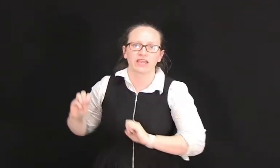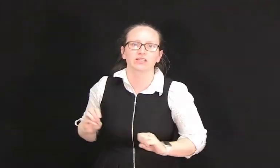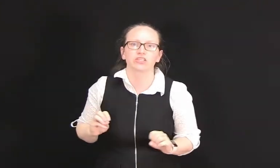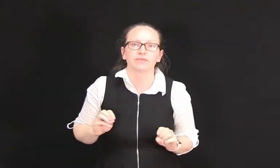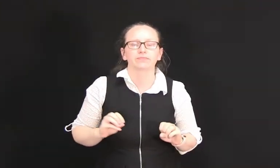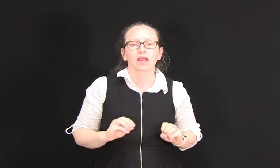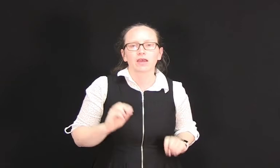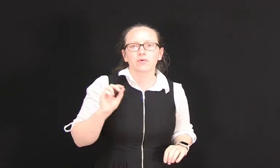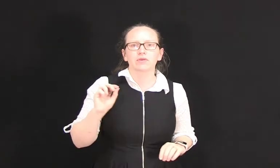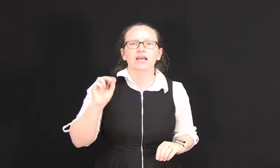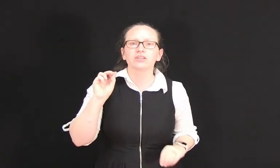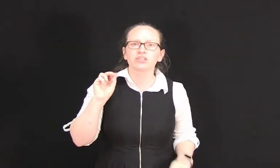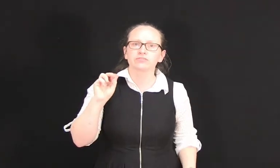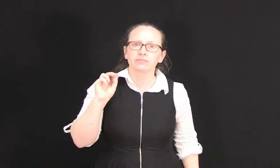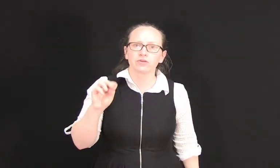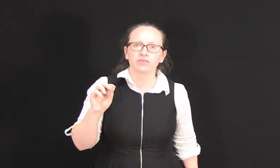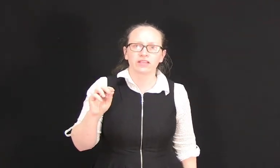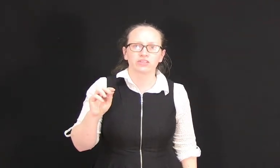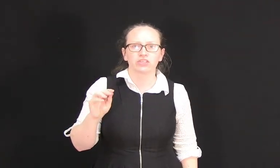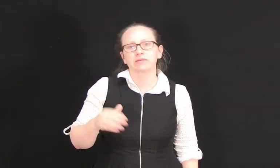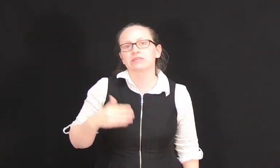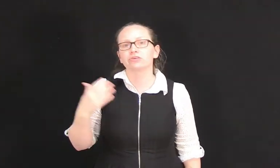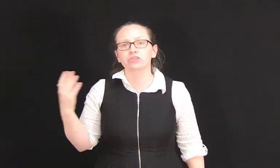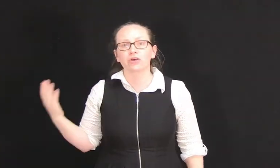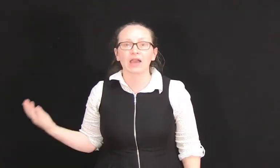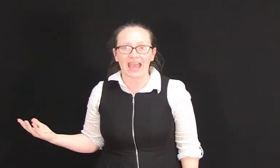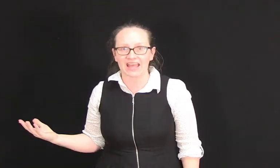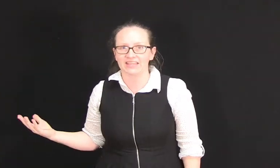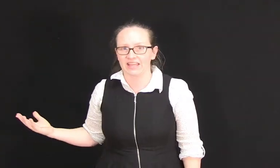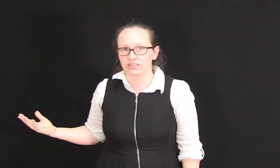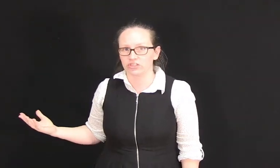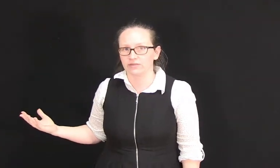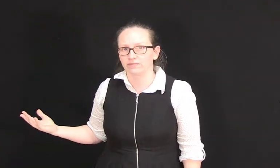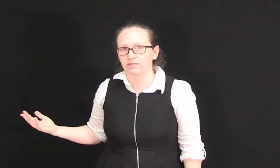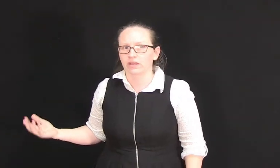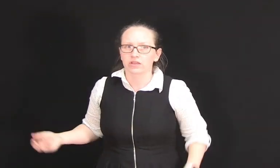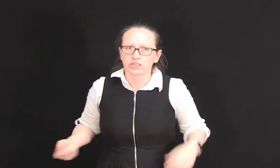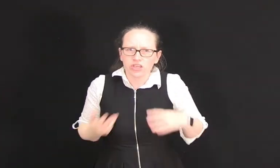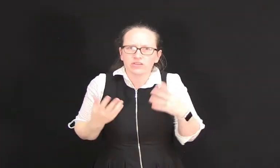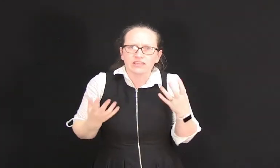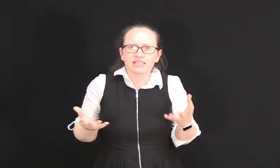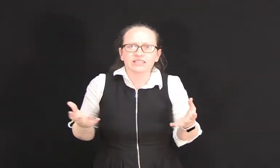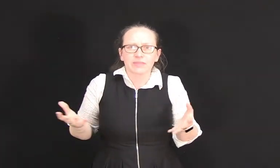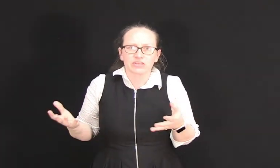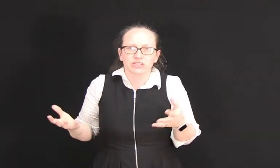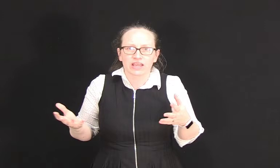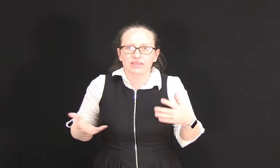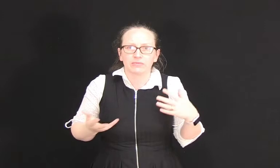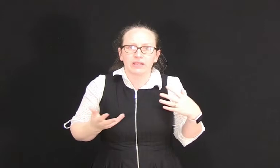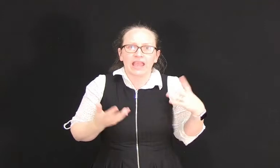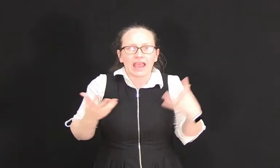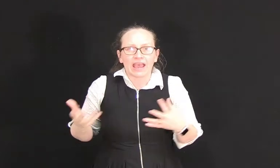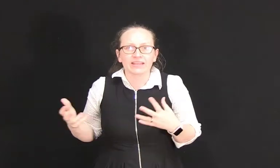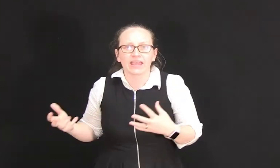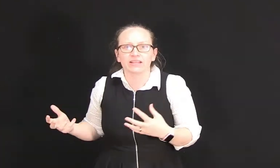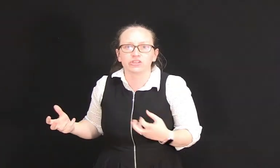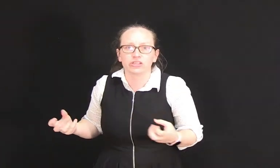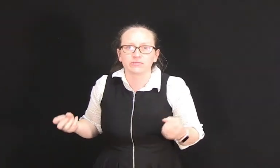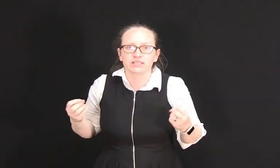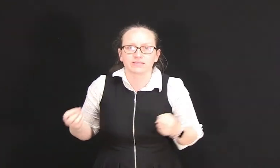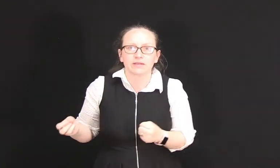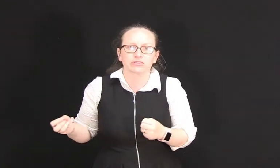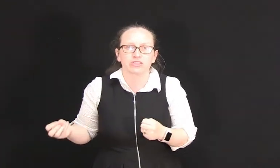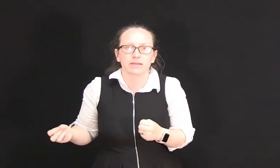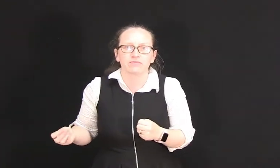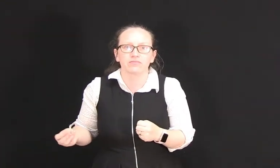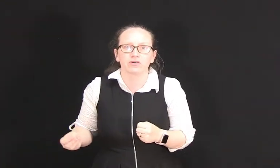some of the energy. But we can't just remove energy, we can also add energy. So let's imagine now that we add energy